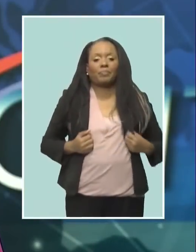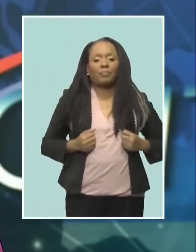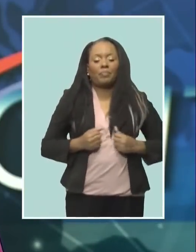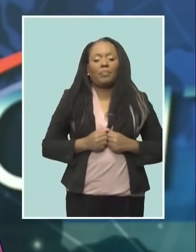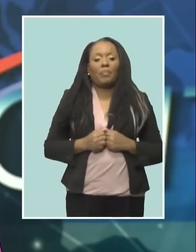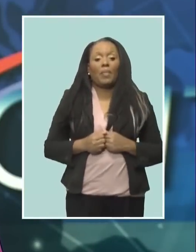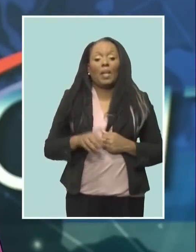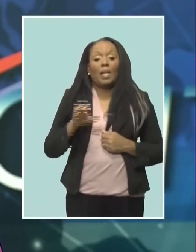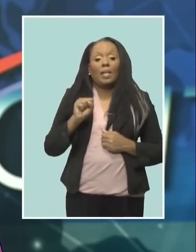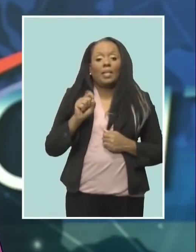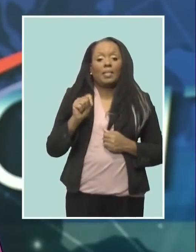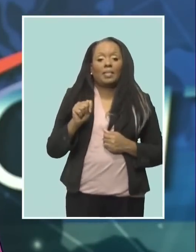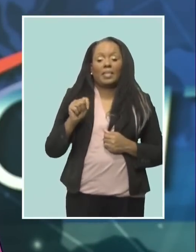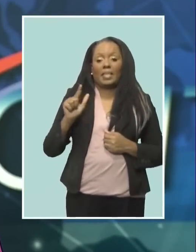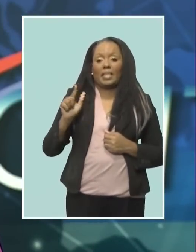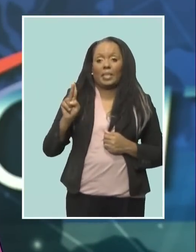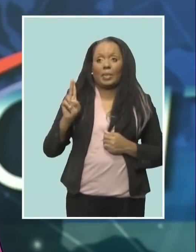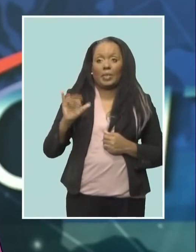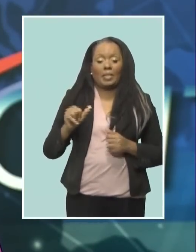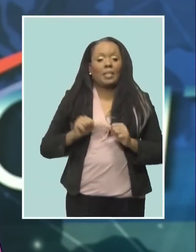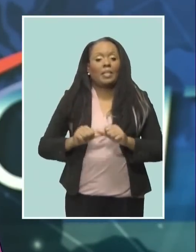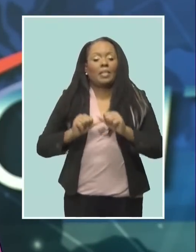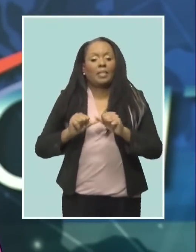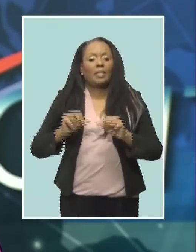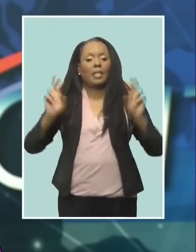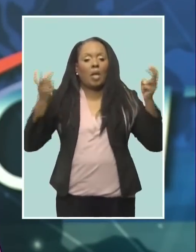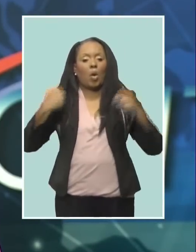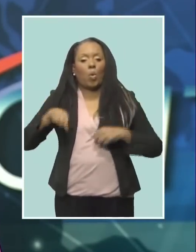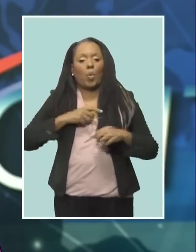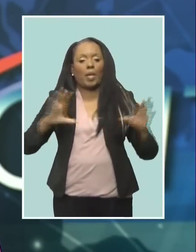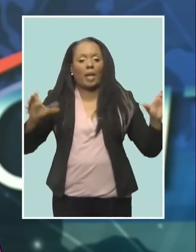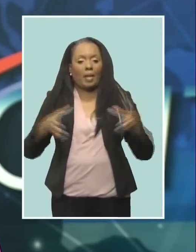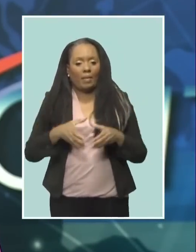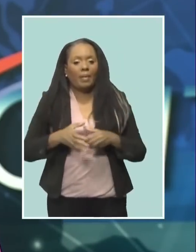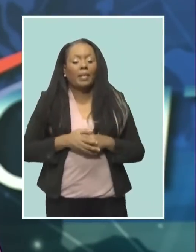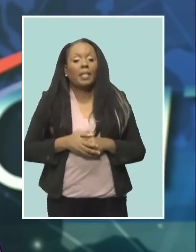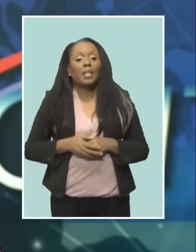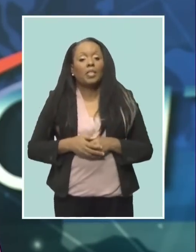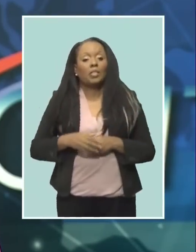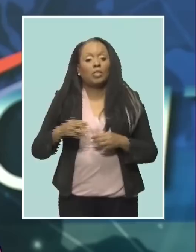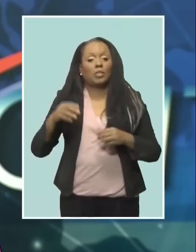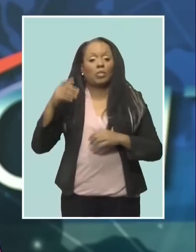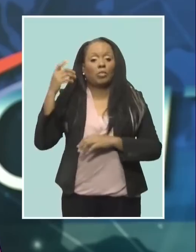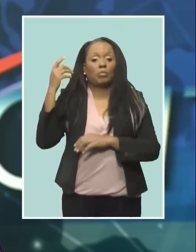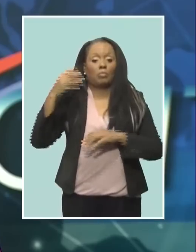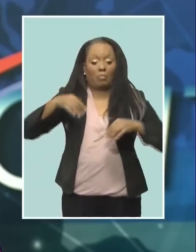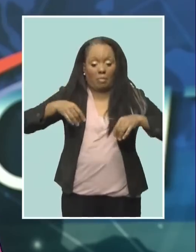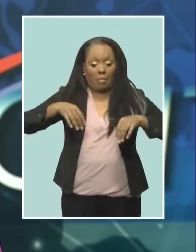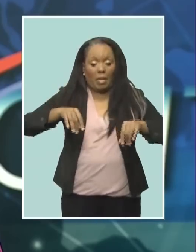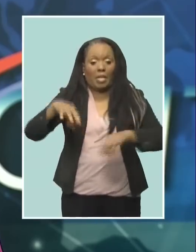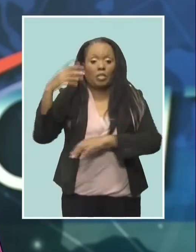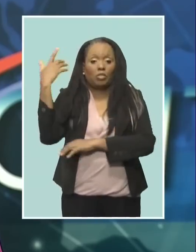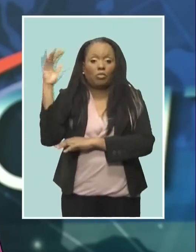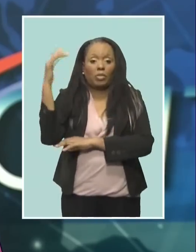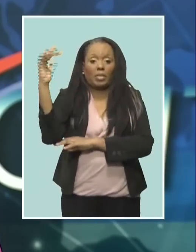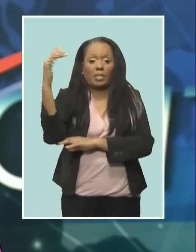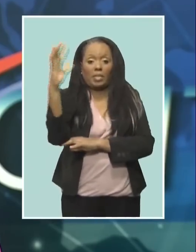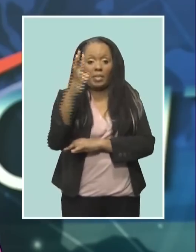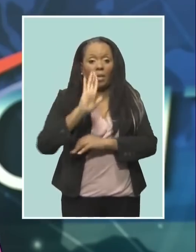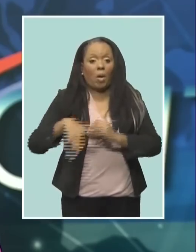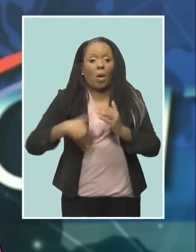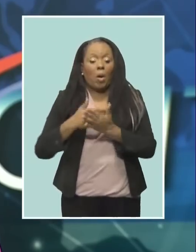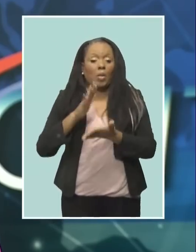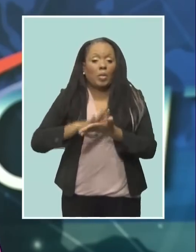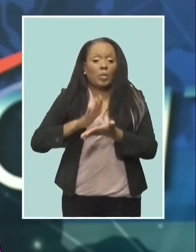St. Lucie continued its We Gathering celebrations with trees being planted at all the schools in the parish. Today, Member of